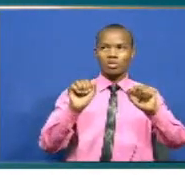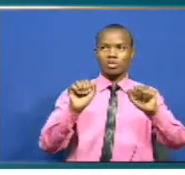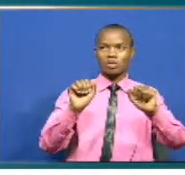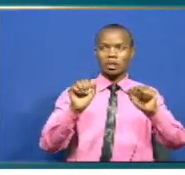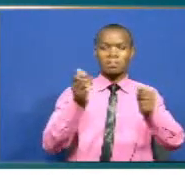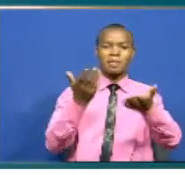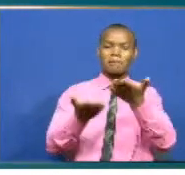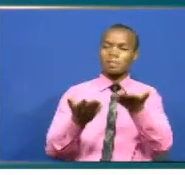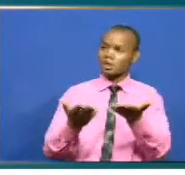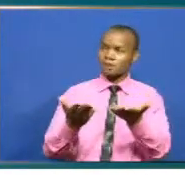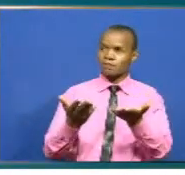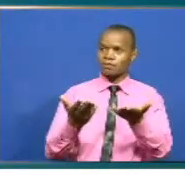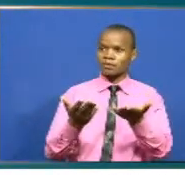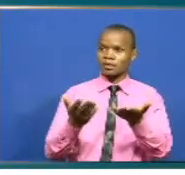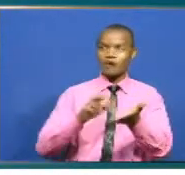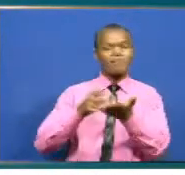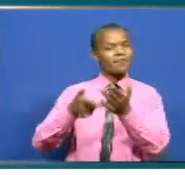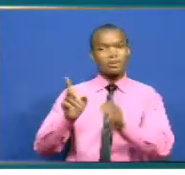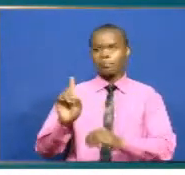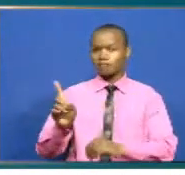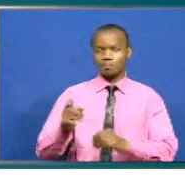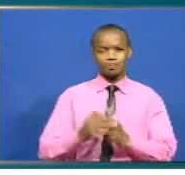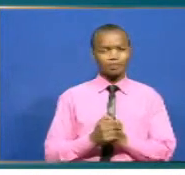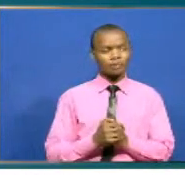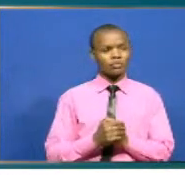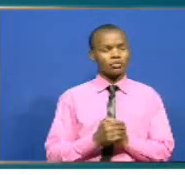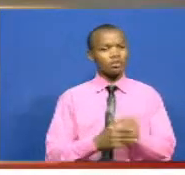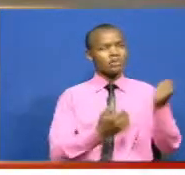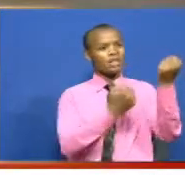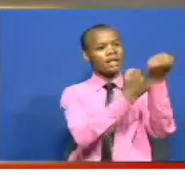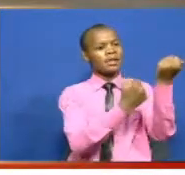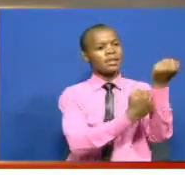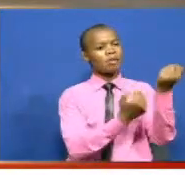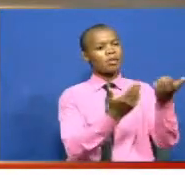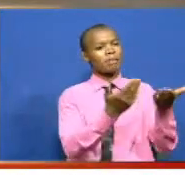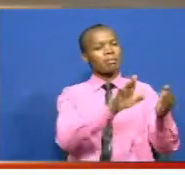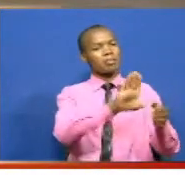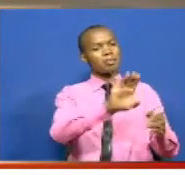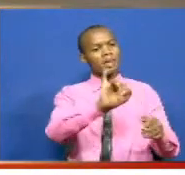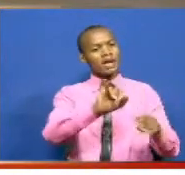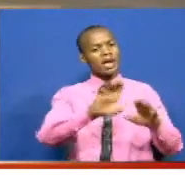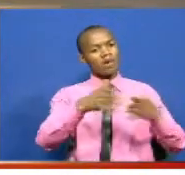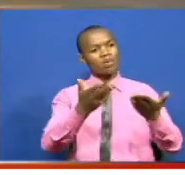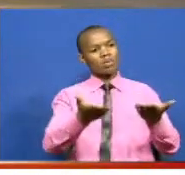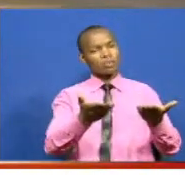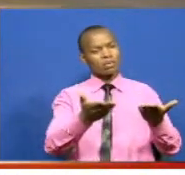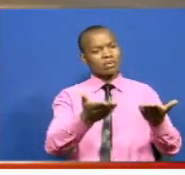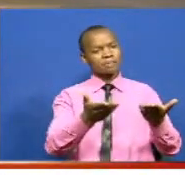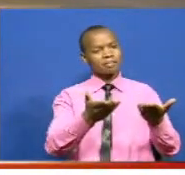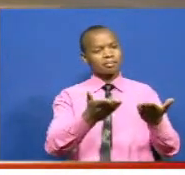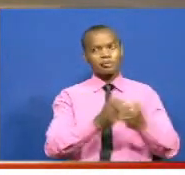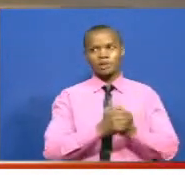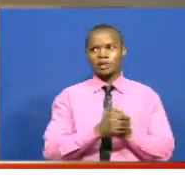is, looked on the left side. About your support for the BBI process?